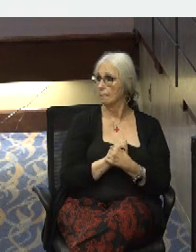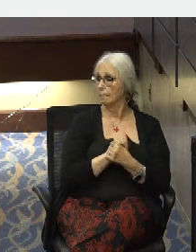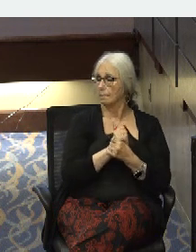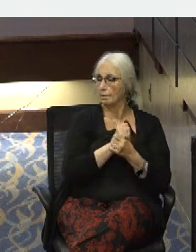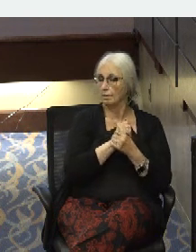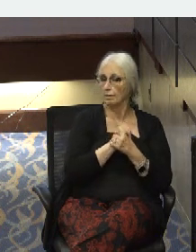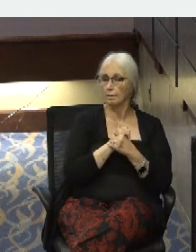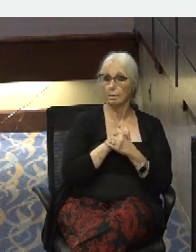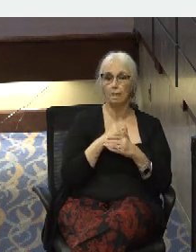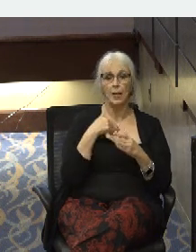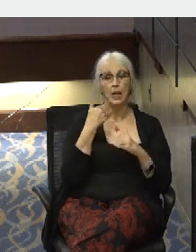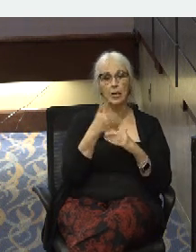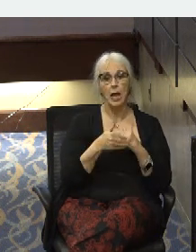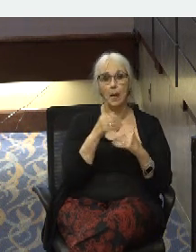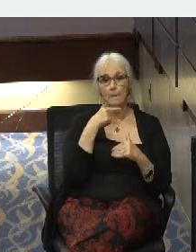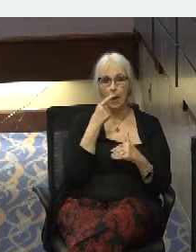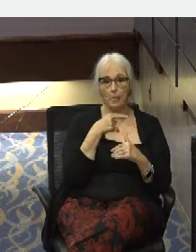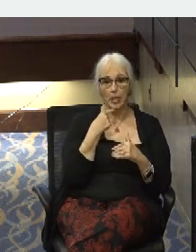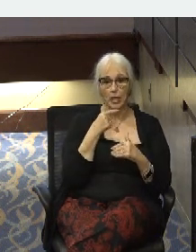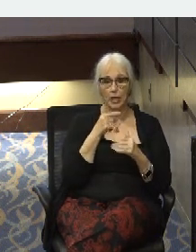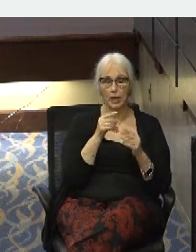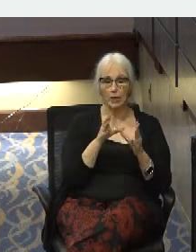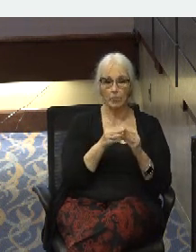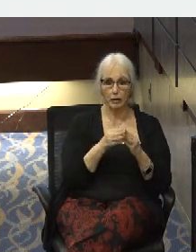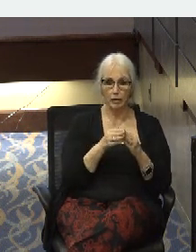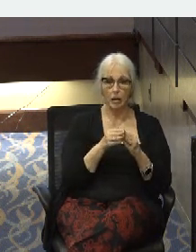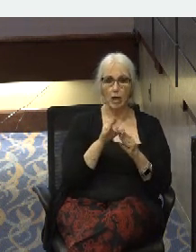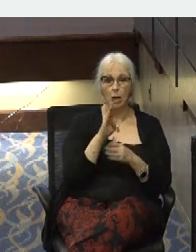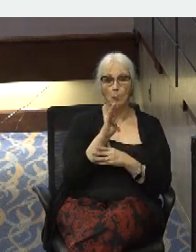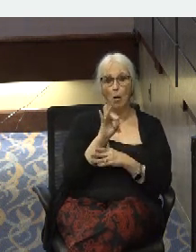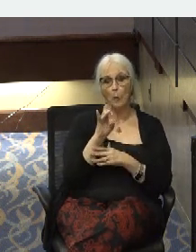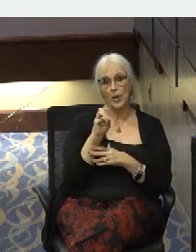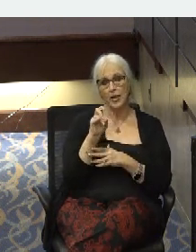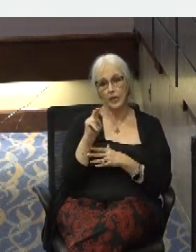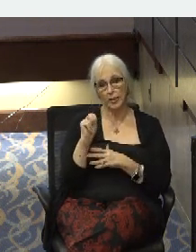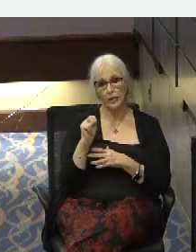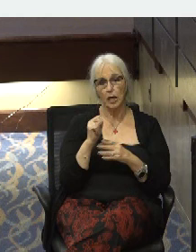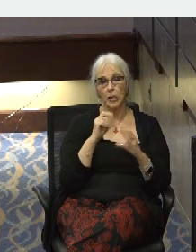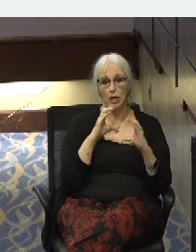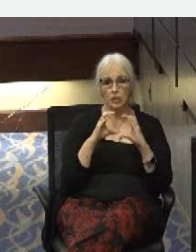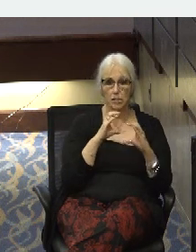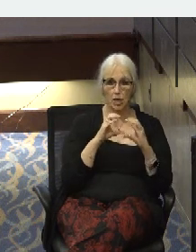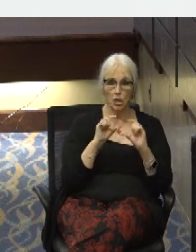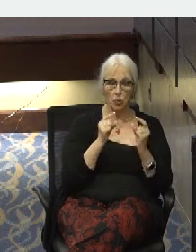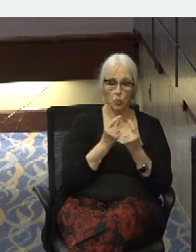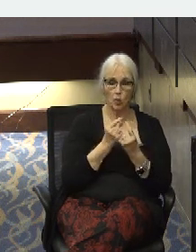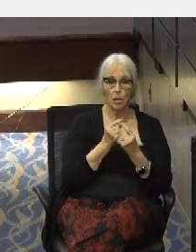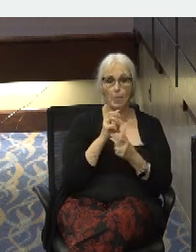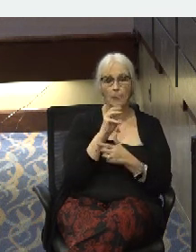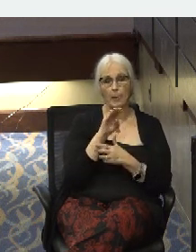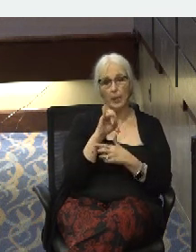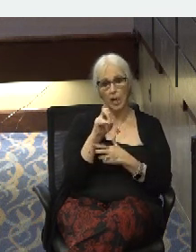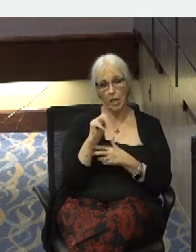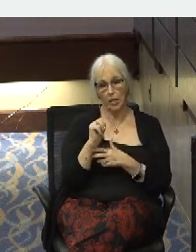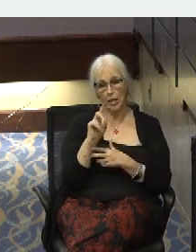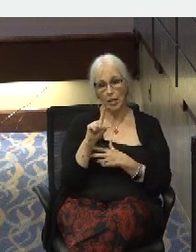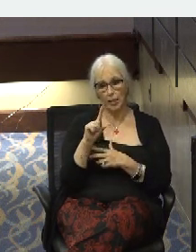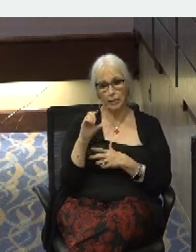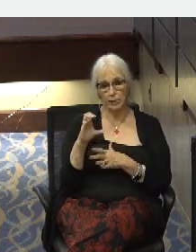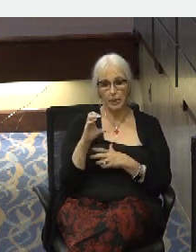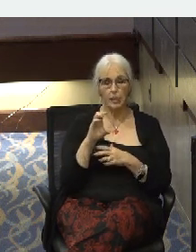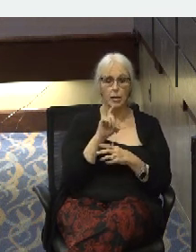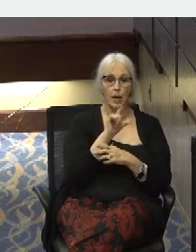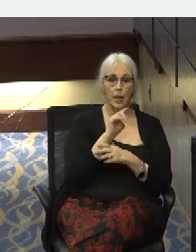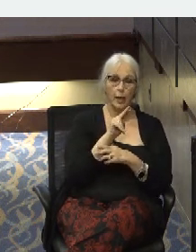Next, we have a public hearing on a request from Bowman Consulting Group on behalf of Mercer McMillan LLC for a land use change